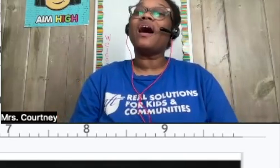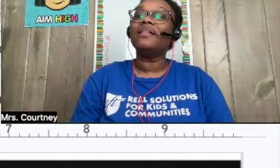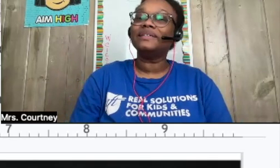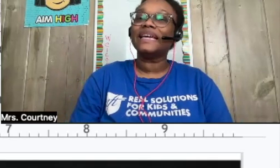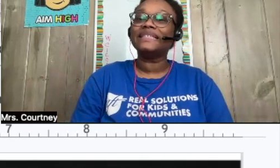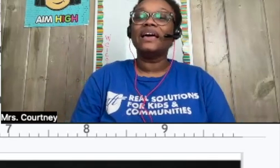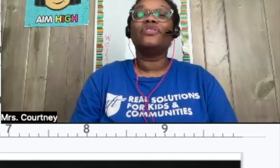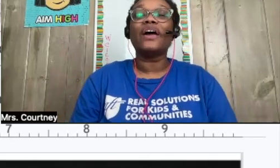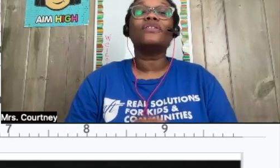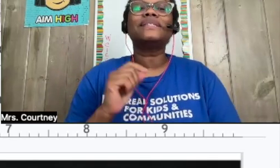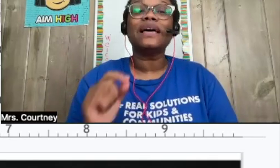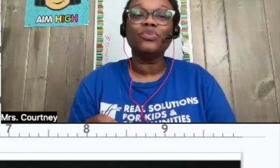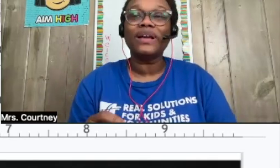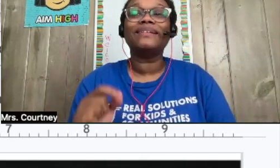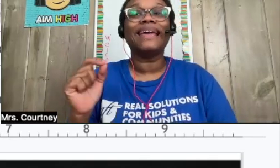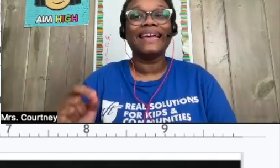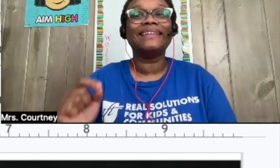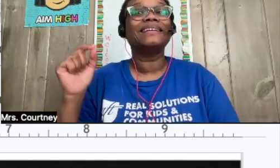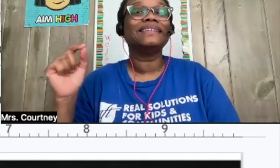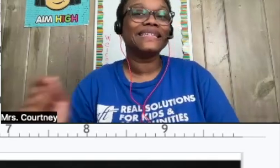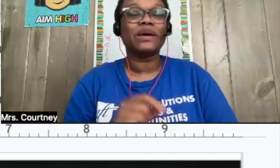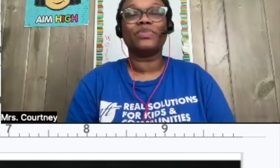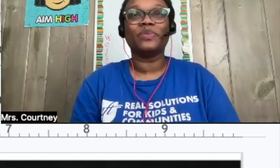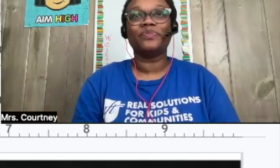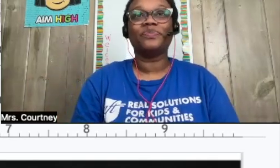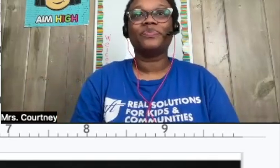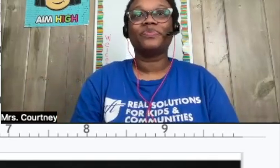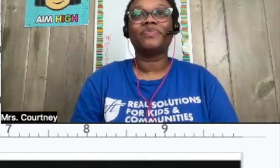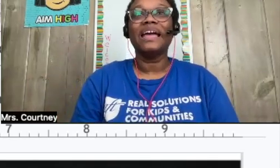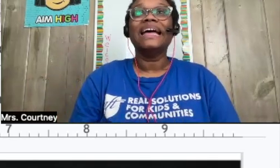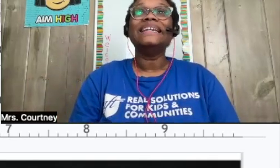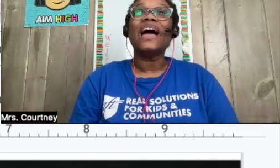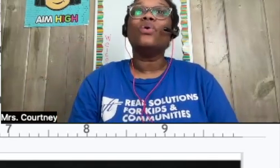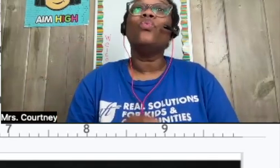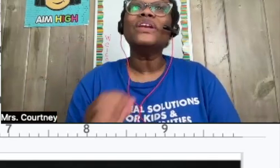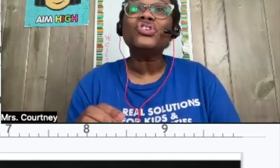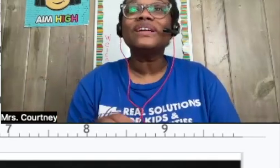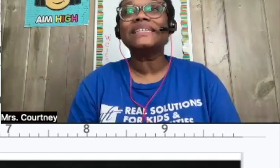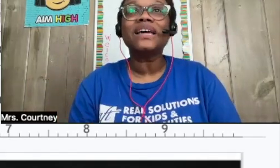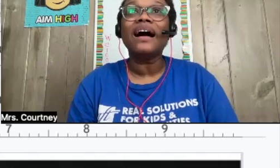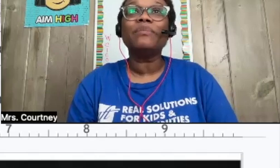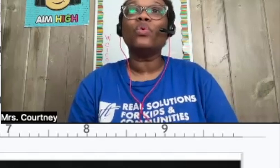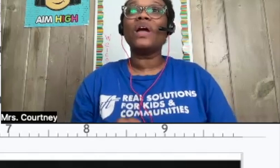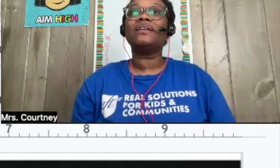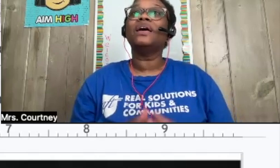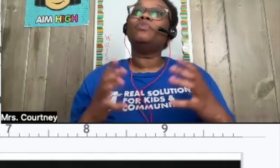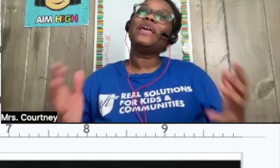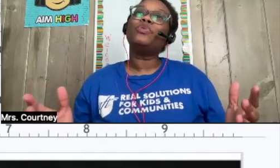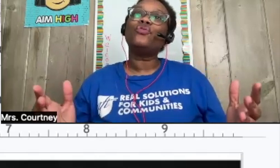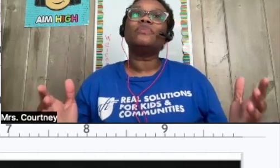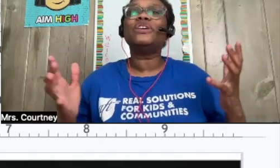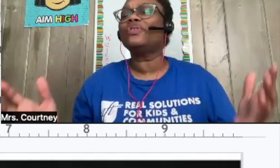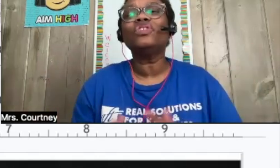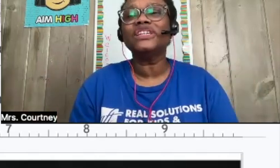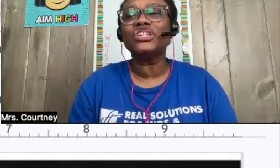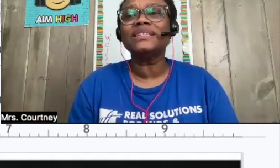of the holidays that are celebrated in December. Now, winter is a time when people